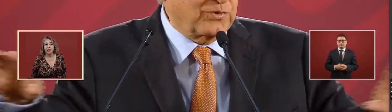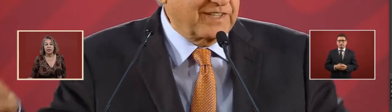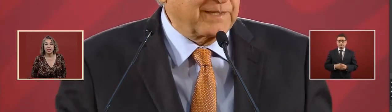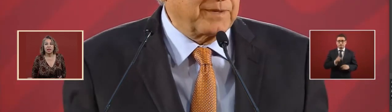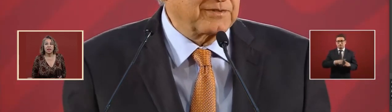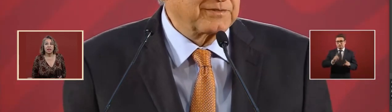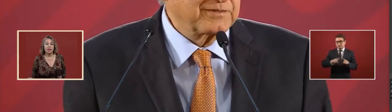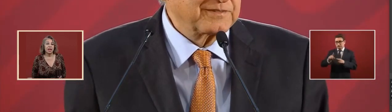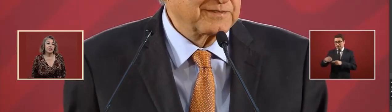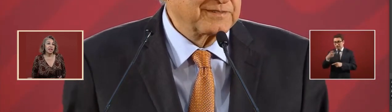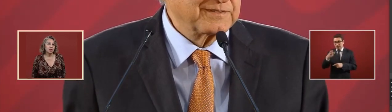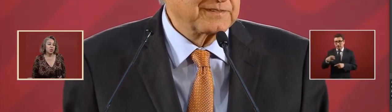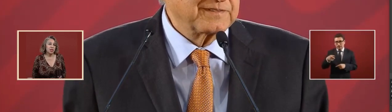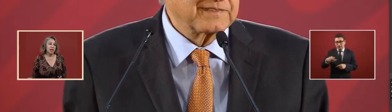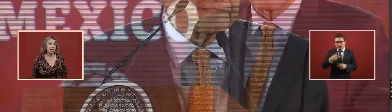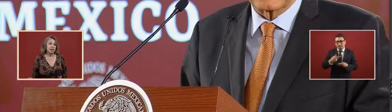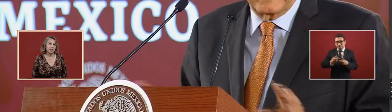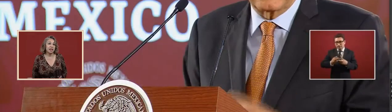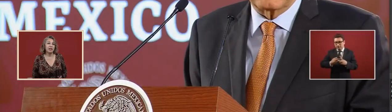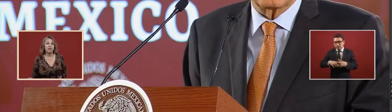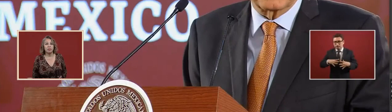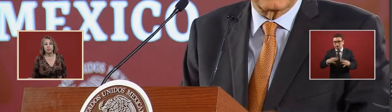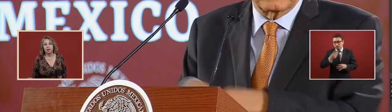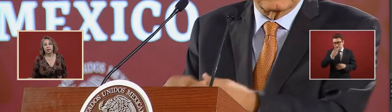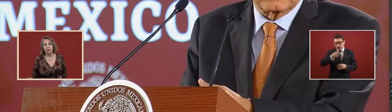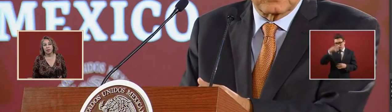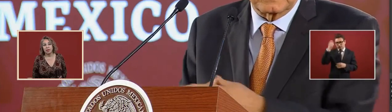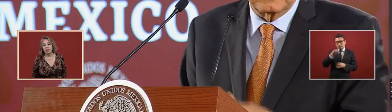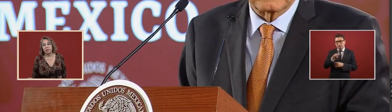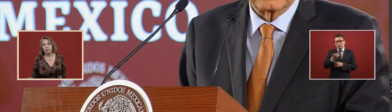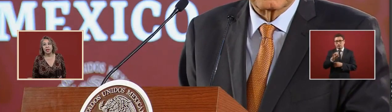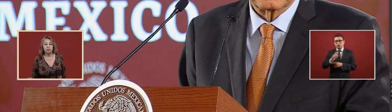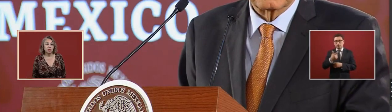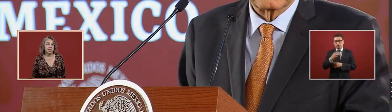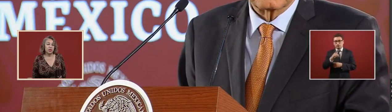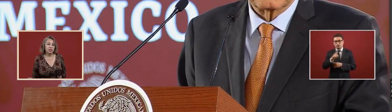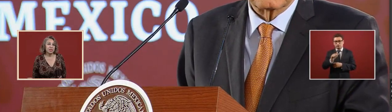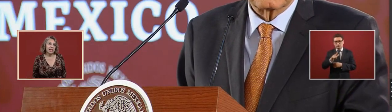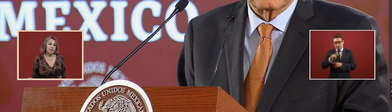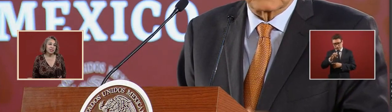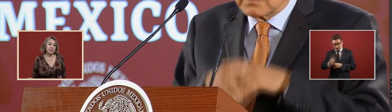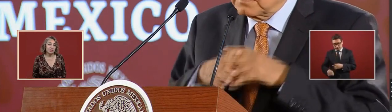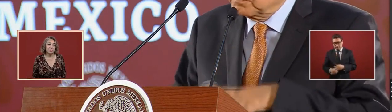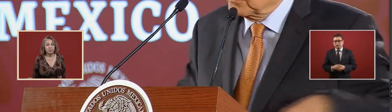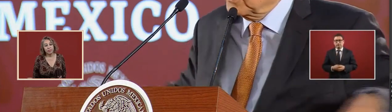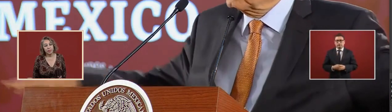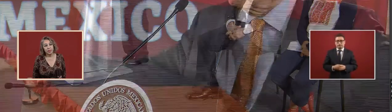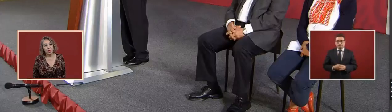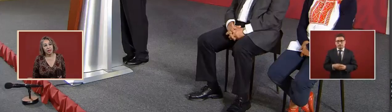temporarily and that's where they did the cover up that was Manuel González